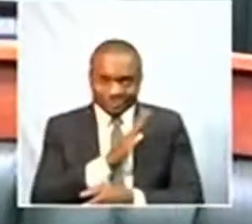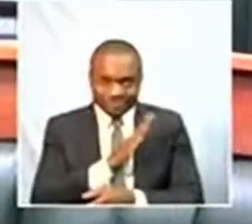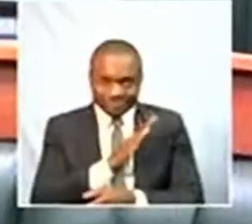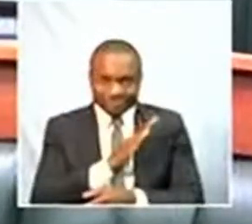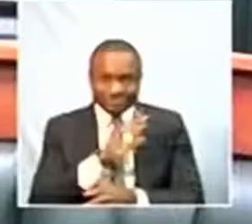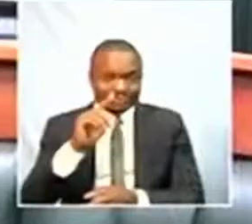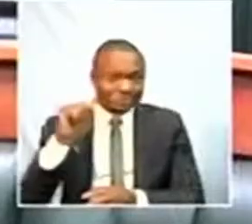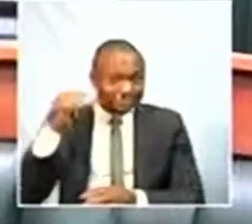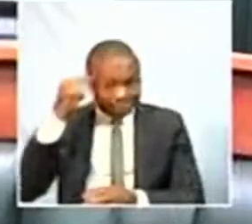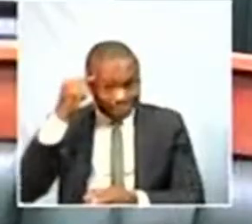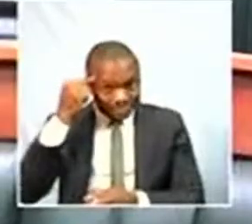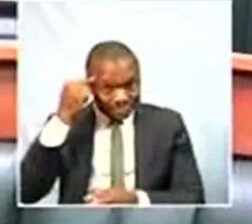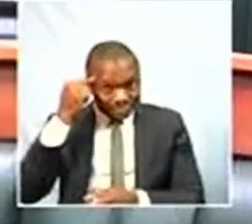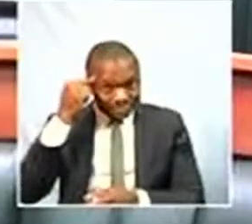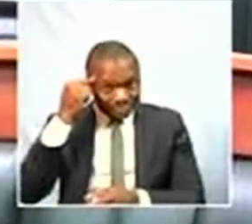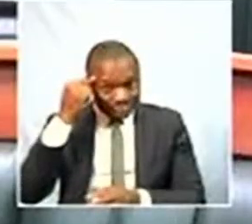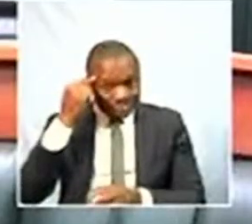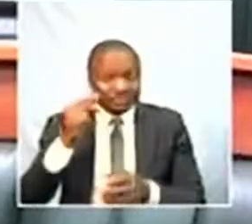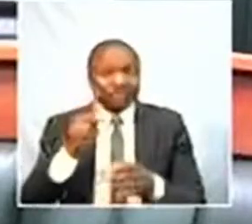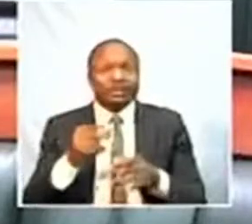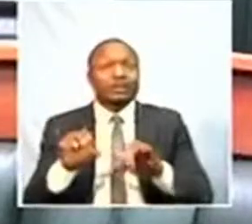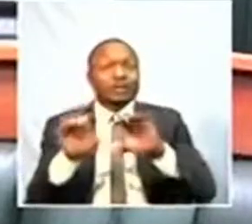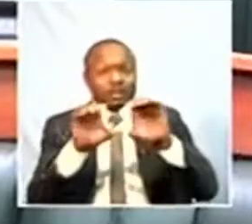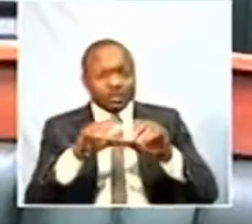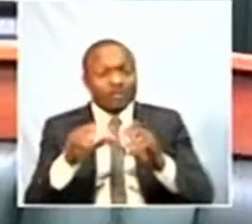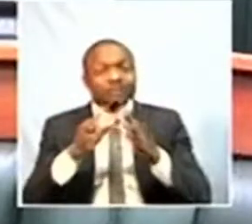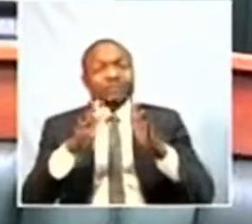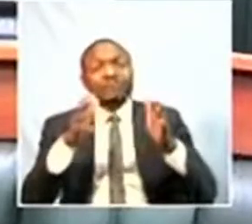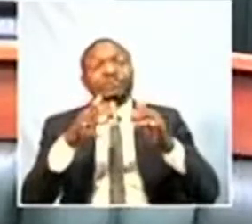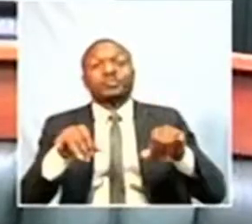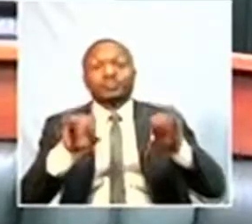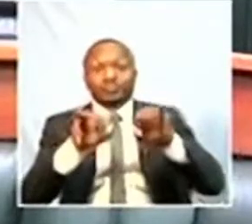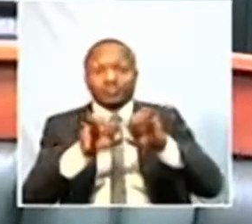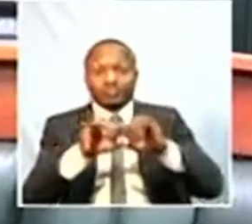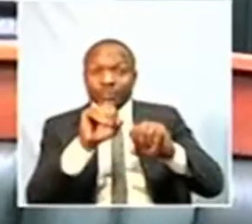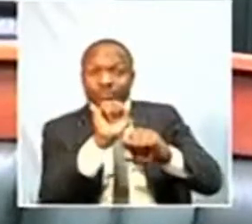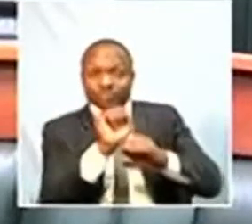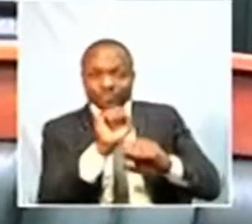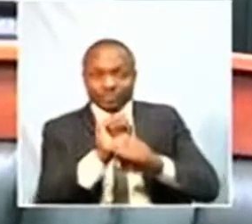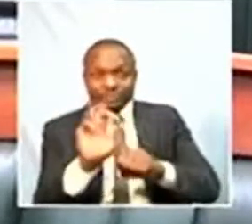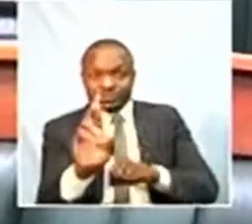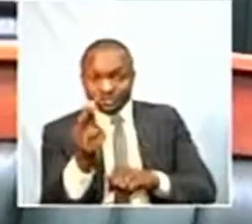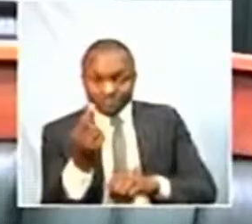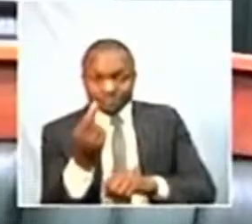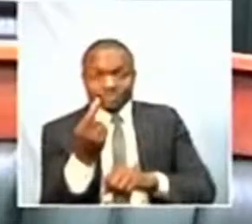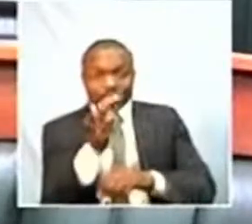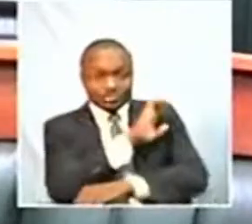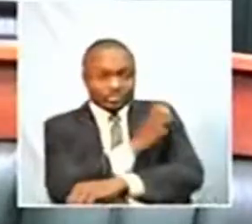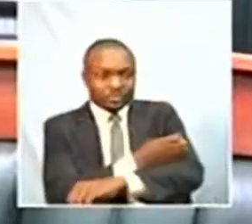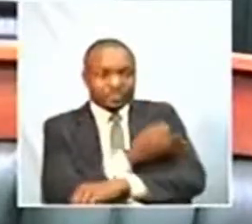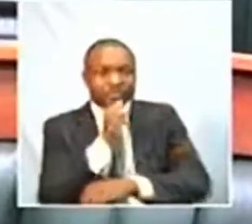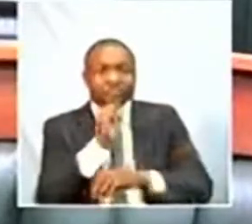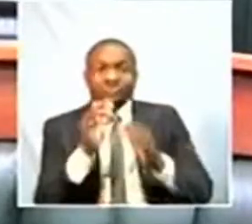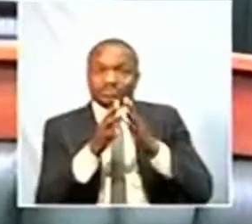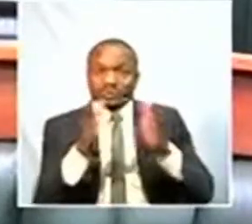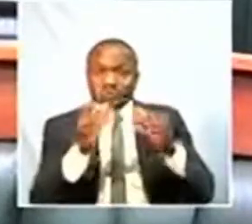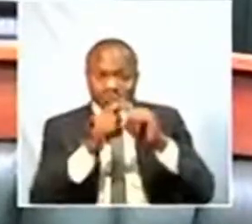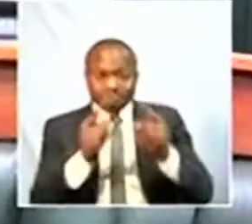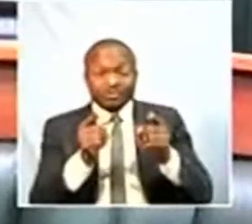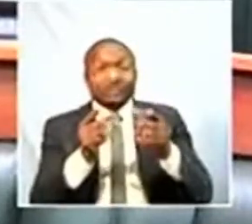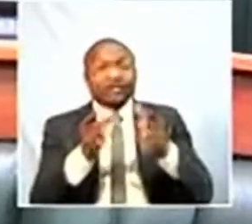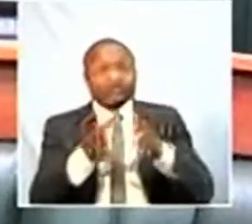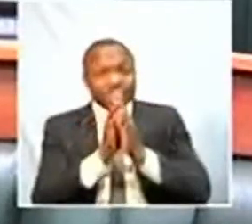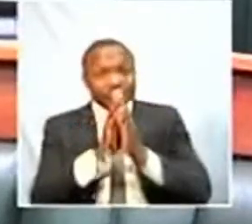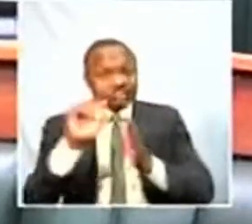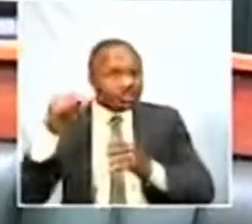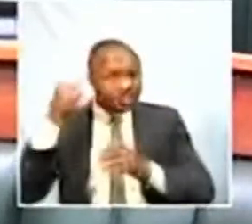The government has played a very big role by introducing renewable energy, but that is not much. I'm now urging the